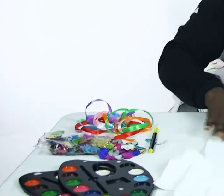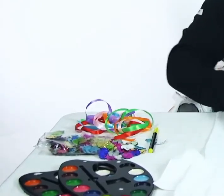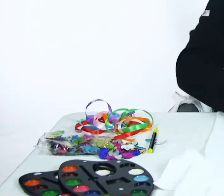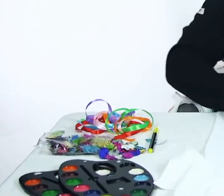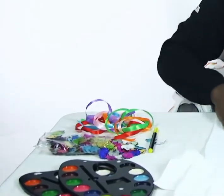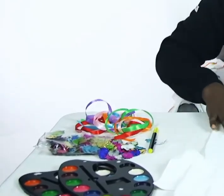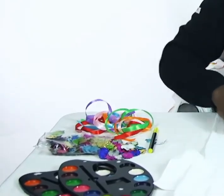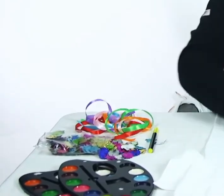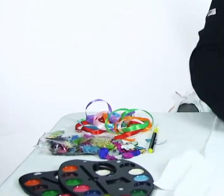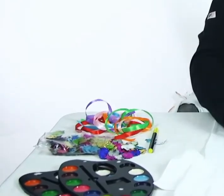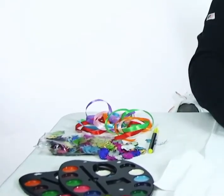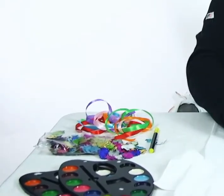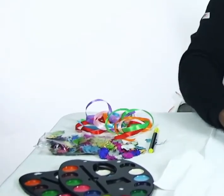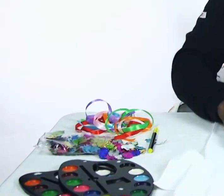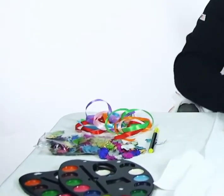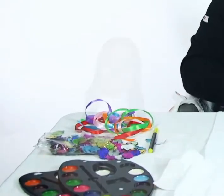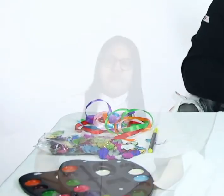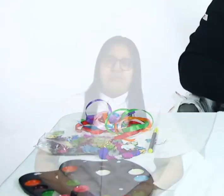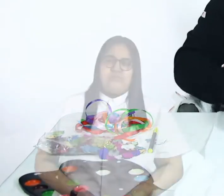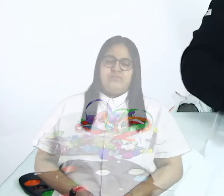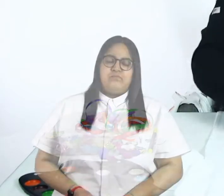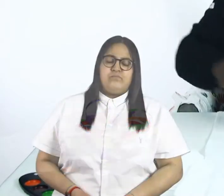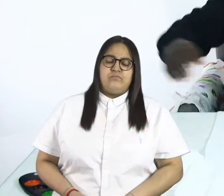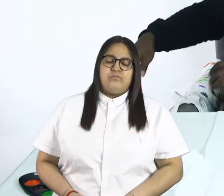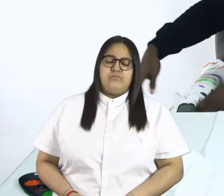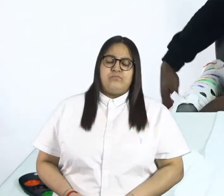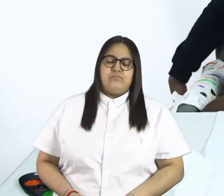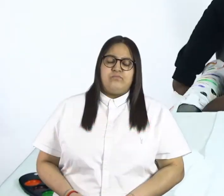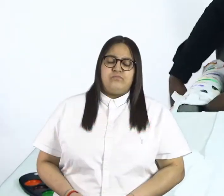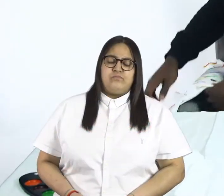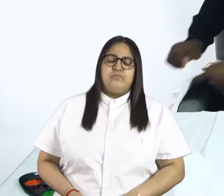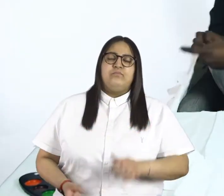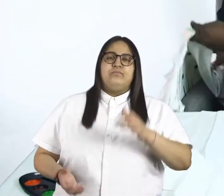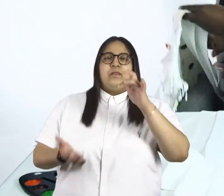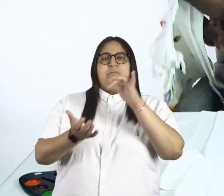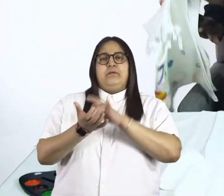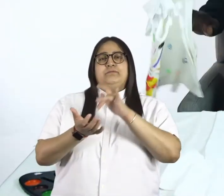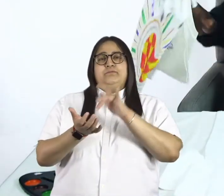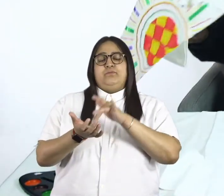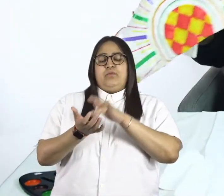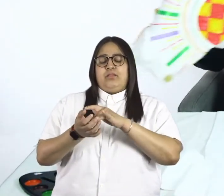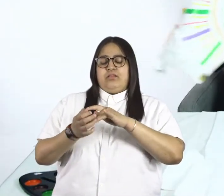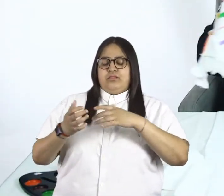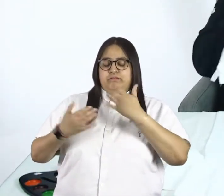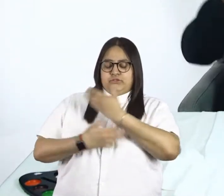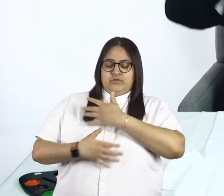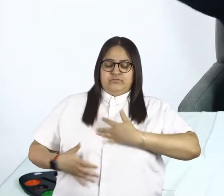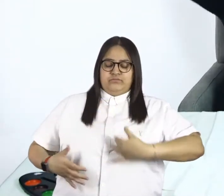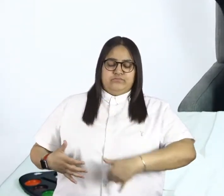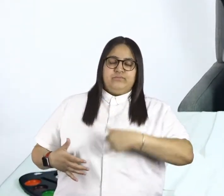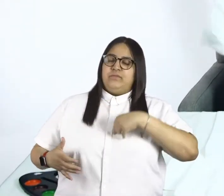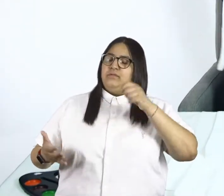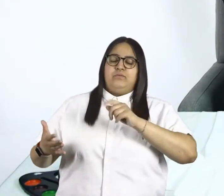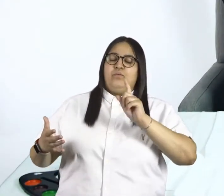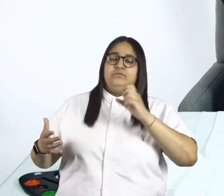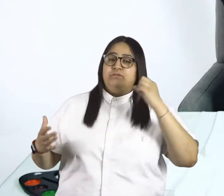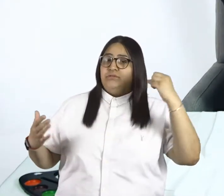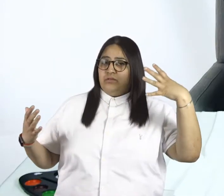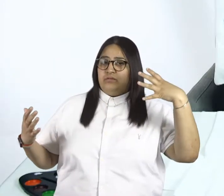put like a sun in the center, which is basically how we did it